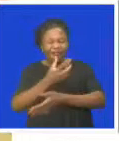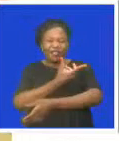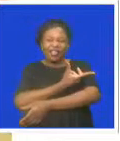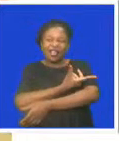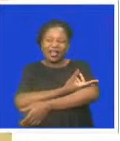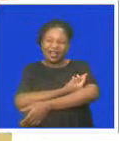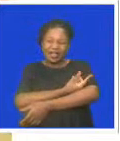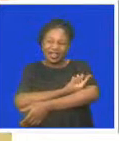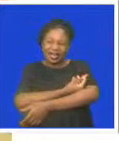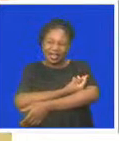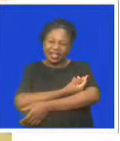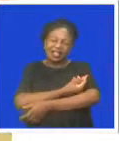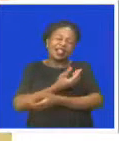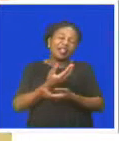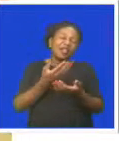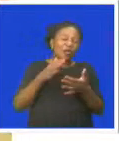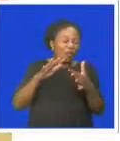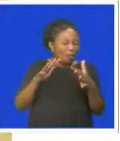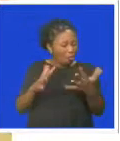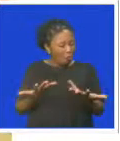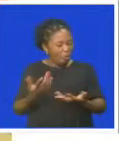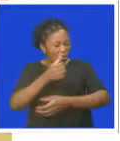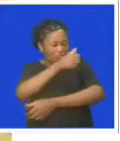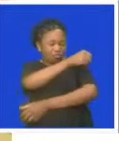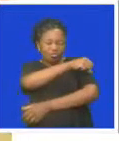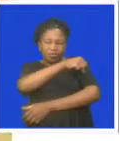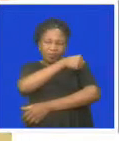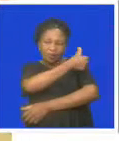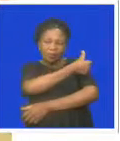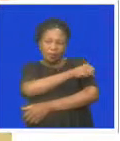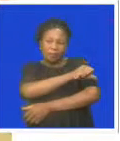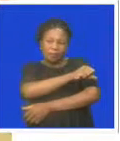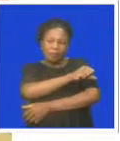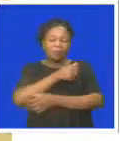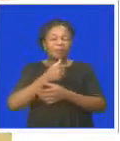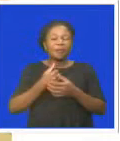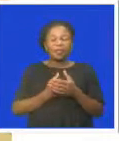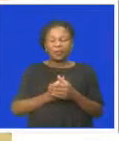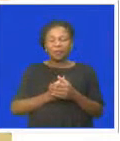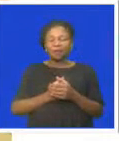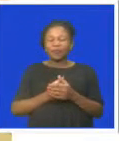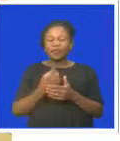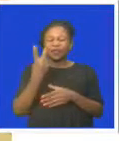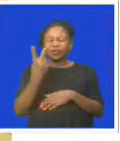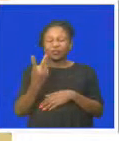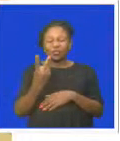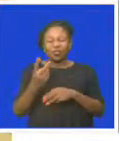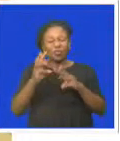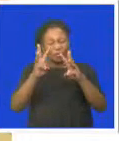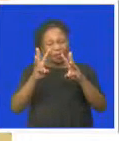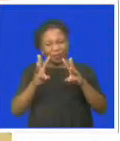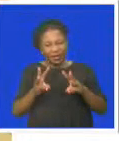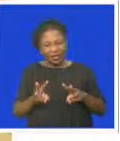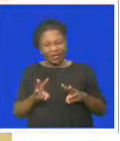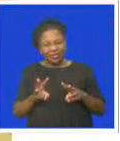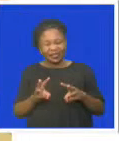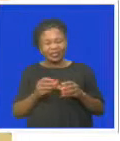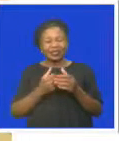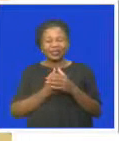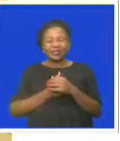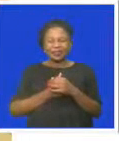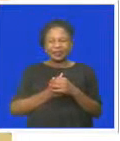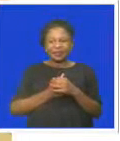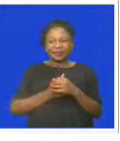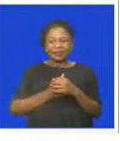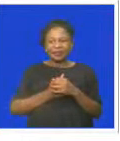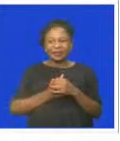lovely Lena? You can find a nurse in a clinic or hospital. Let's continue, my